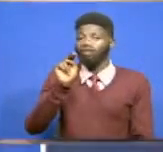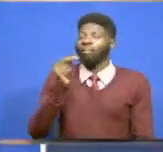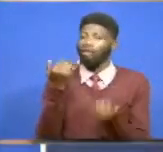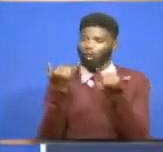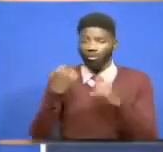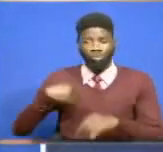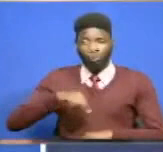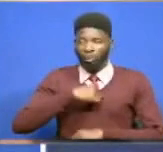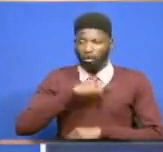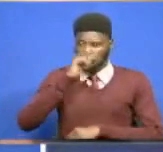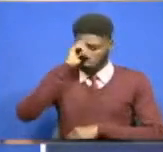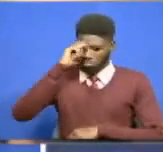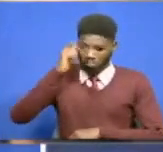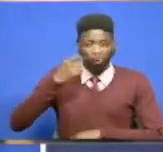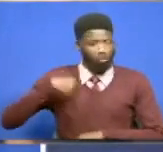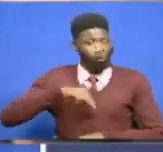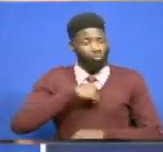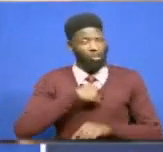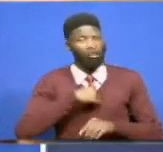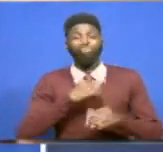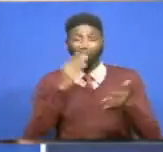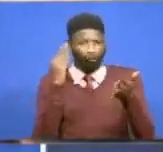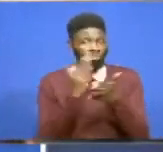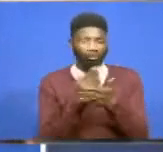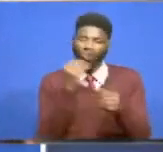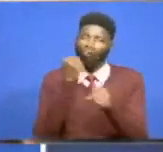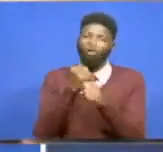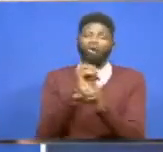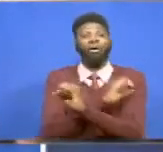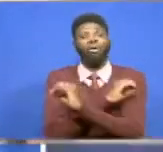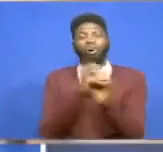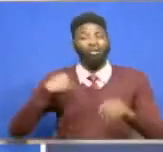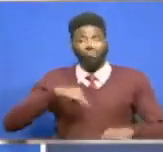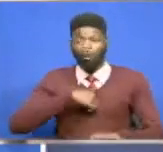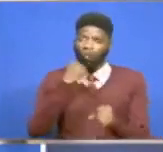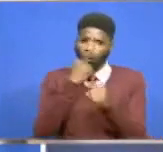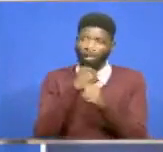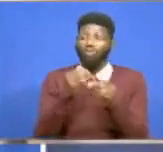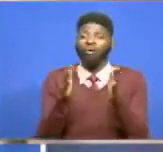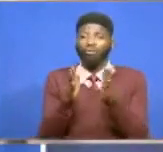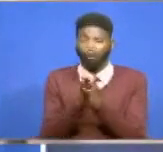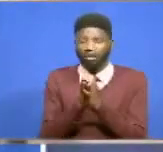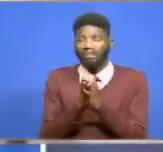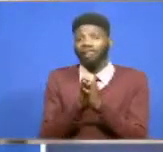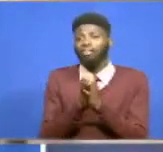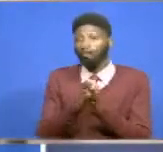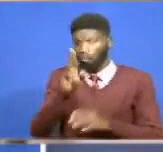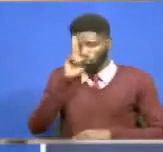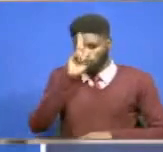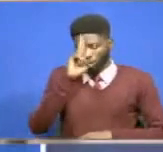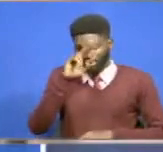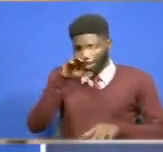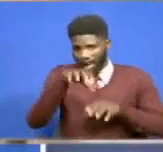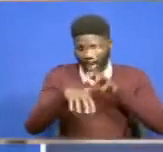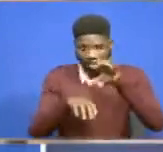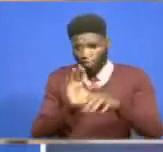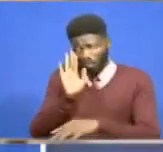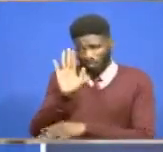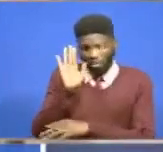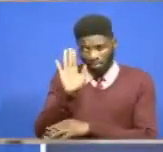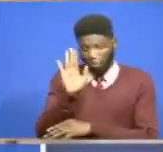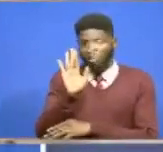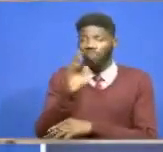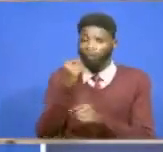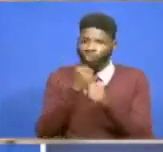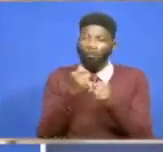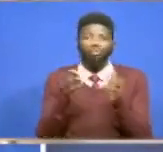have not stopped to work and to partner with DIG police na DIG ule hako in charge na maneno ya stock theft unit to see